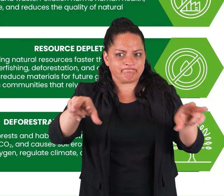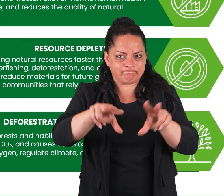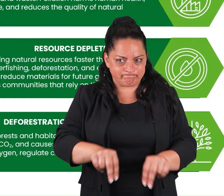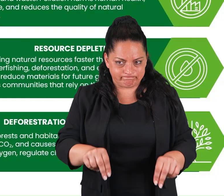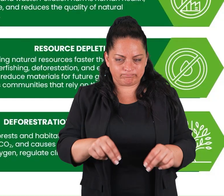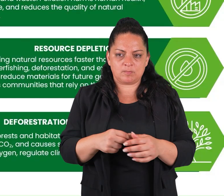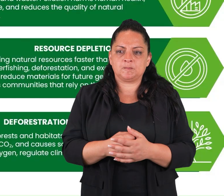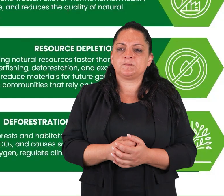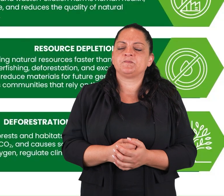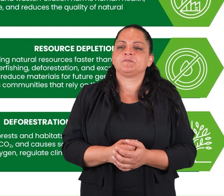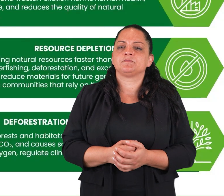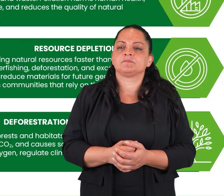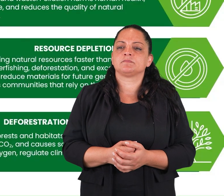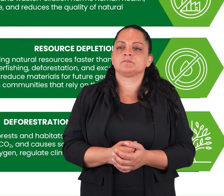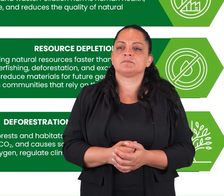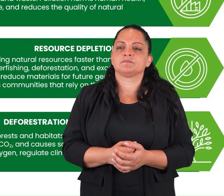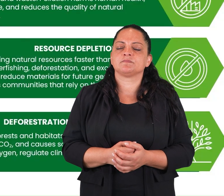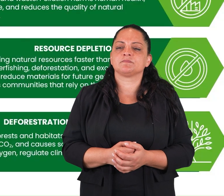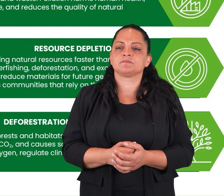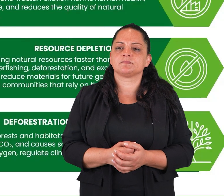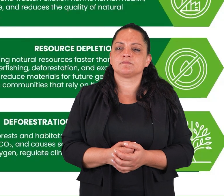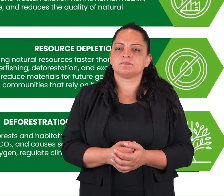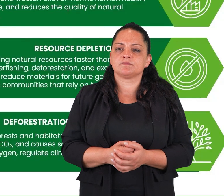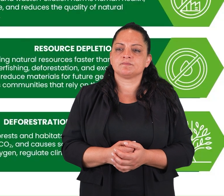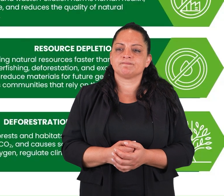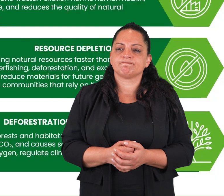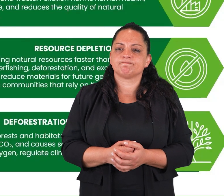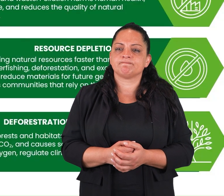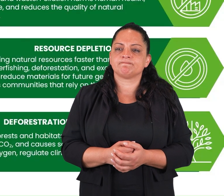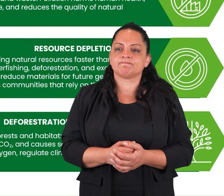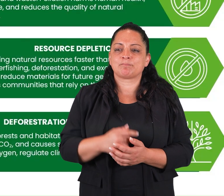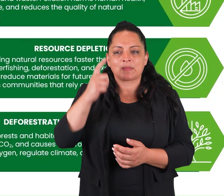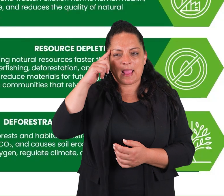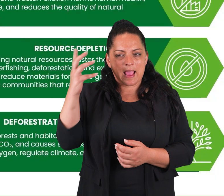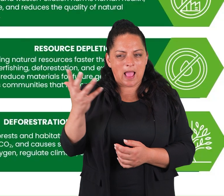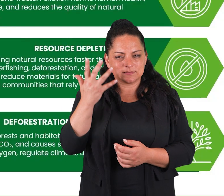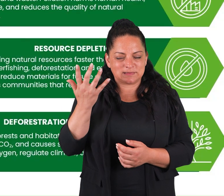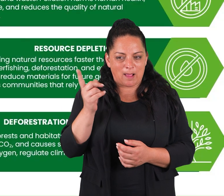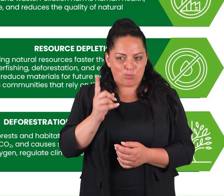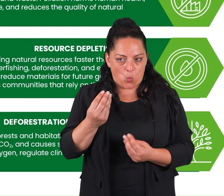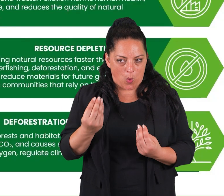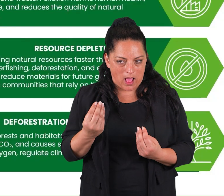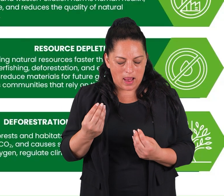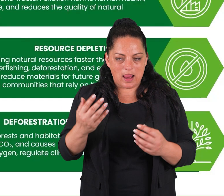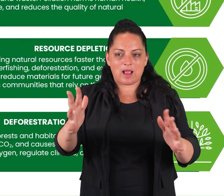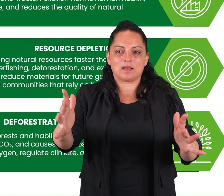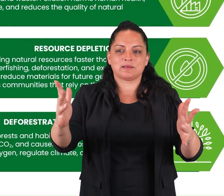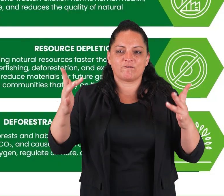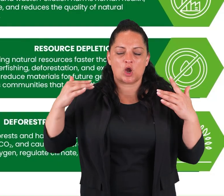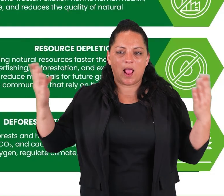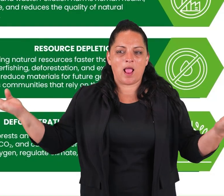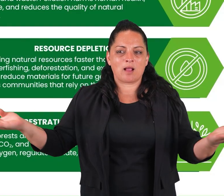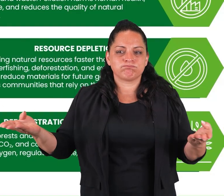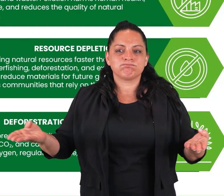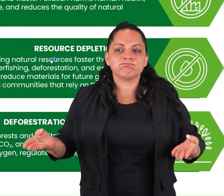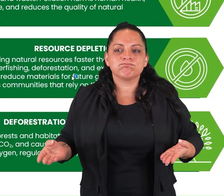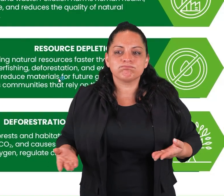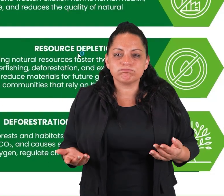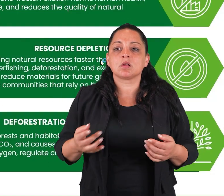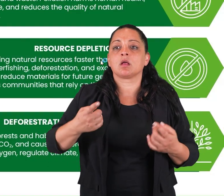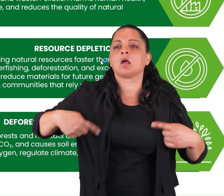we actually, the time that we need to renew them. And examples of that